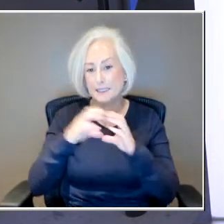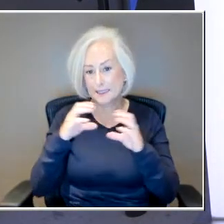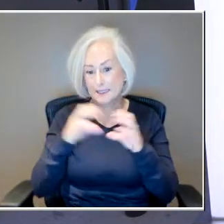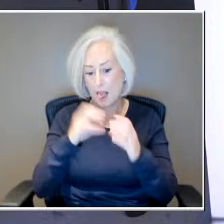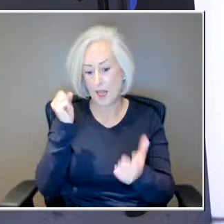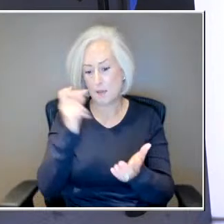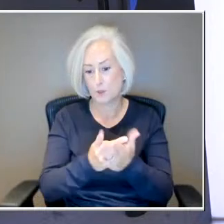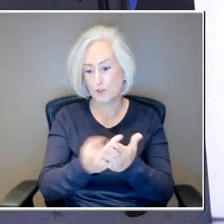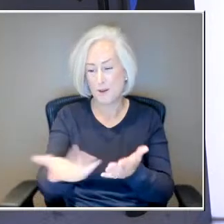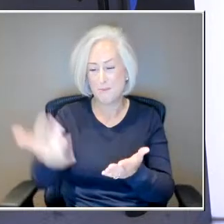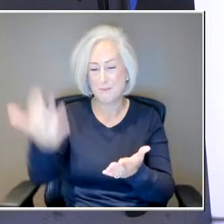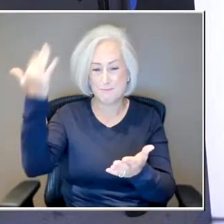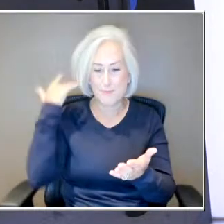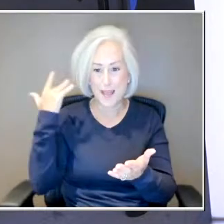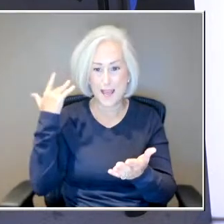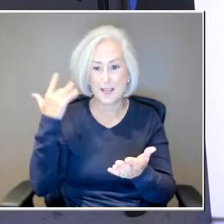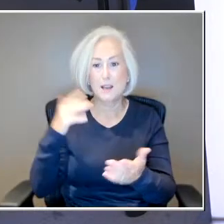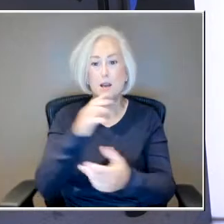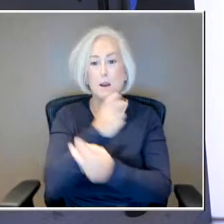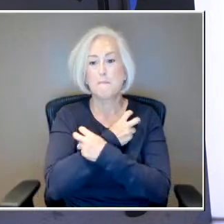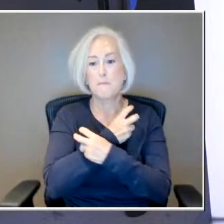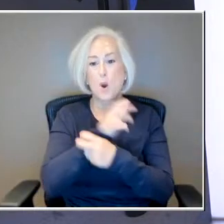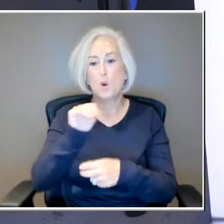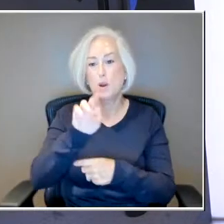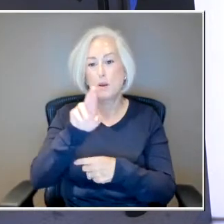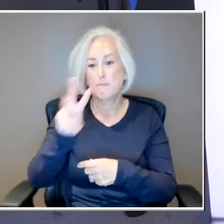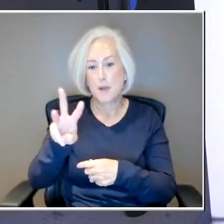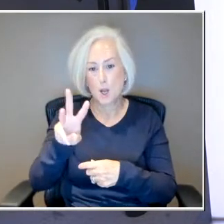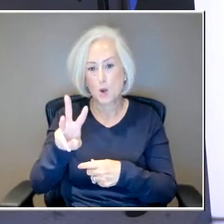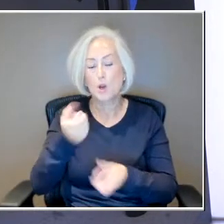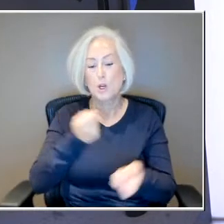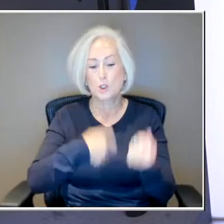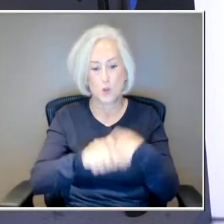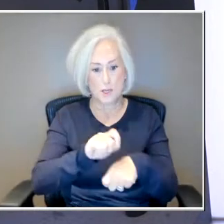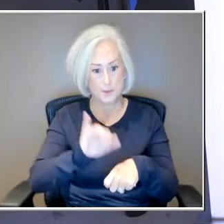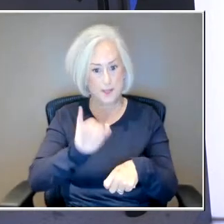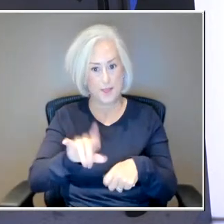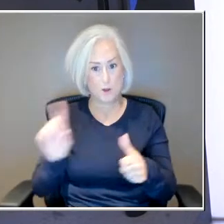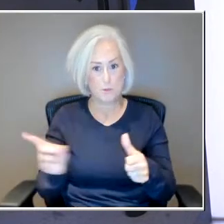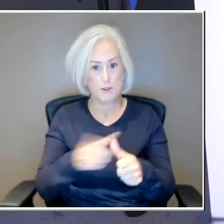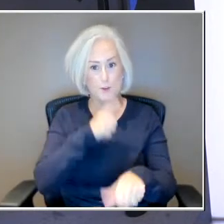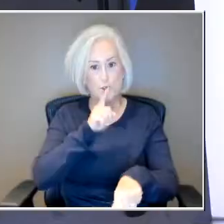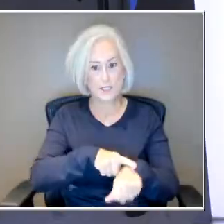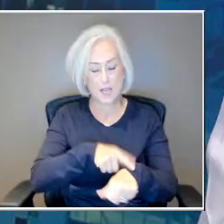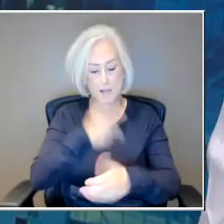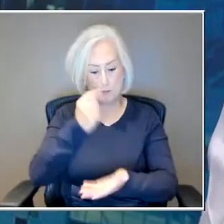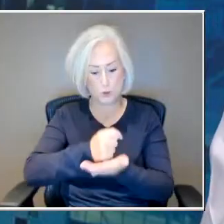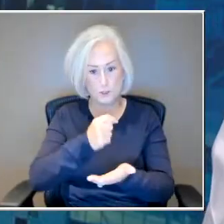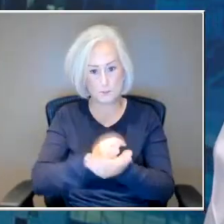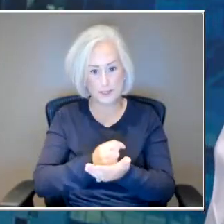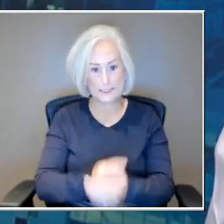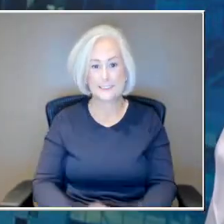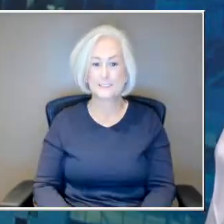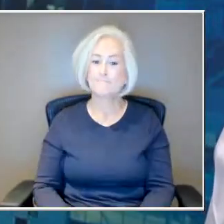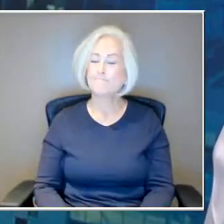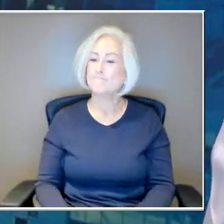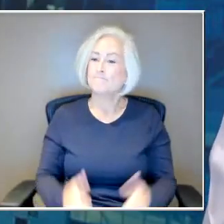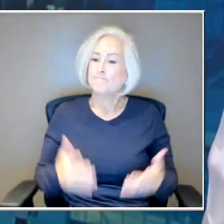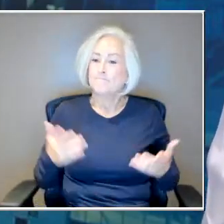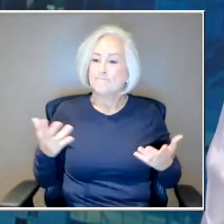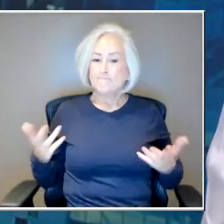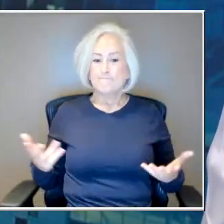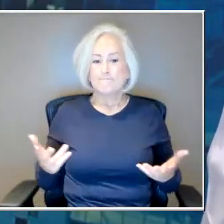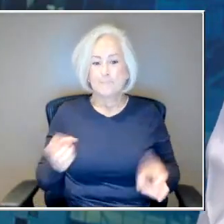transplant, would that CAR T then be your first line of defense back then? It's very difficult to beat transplant. Transplant has been there